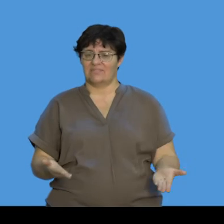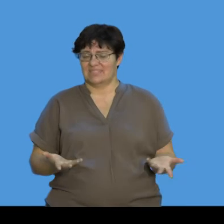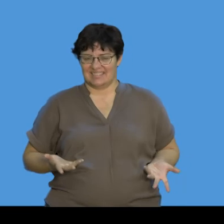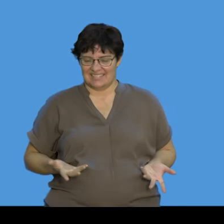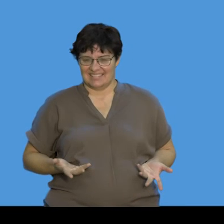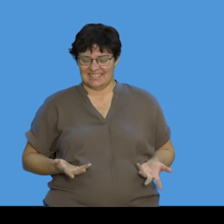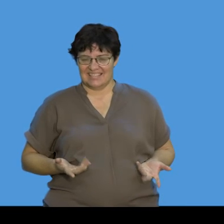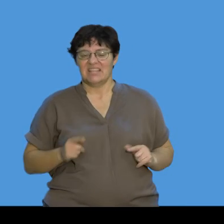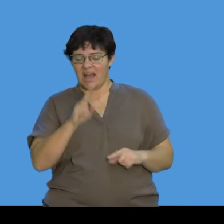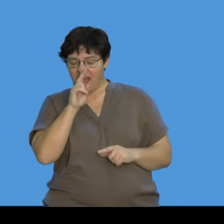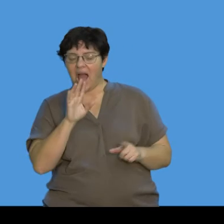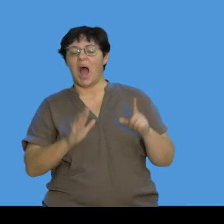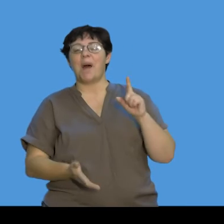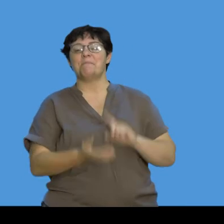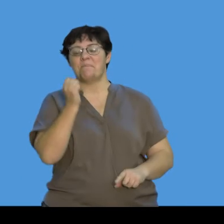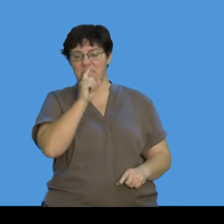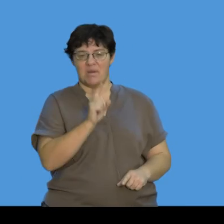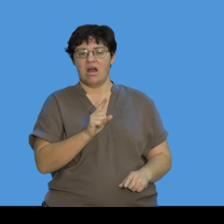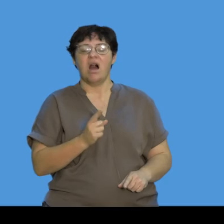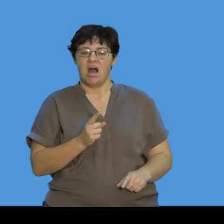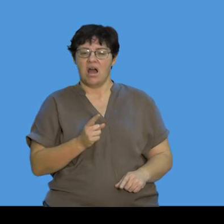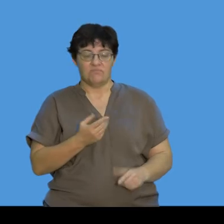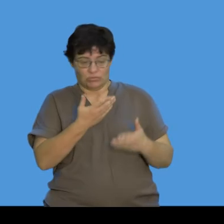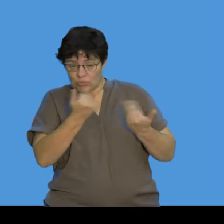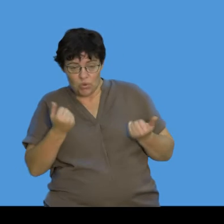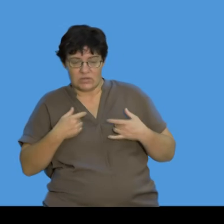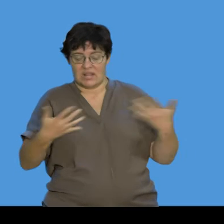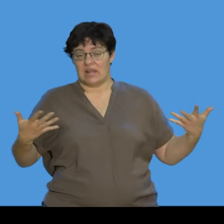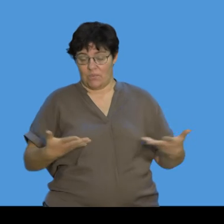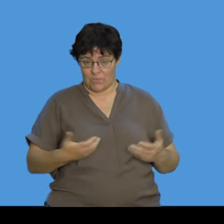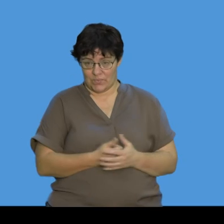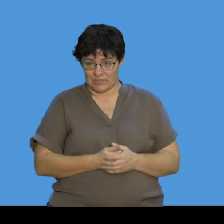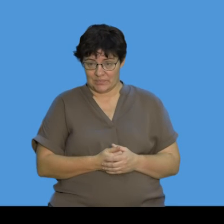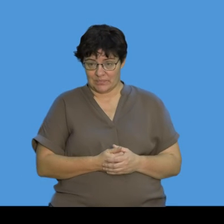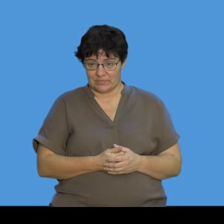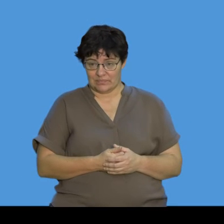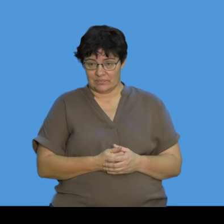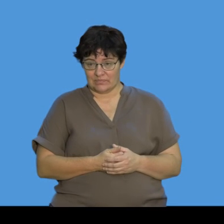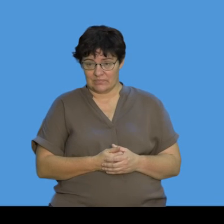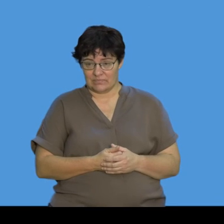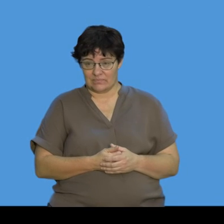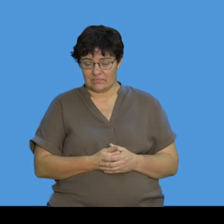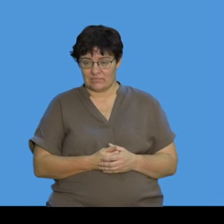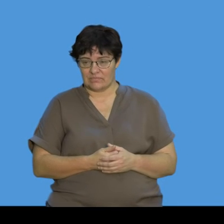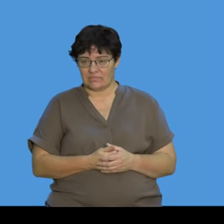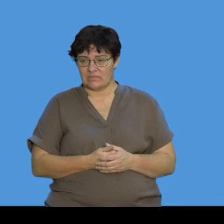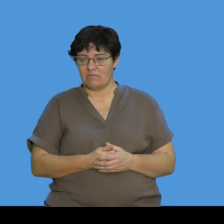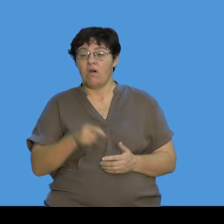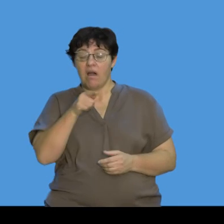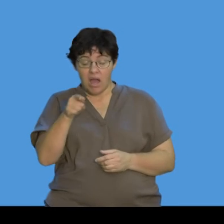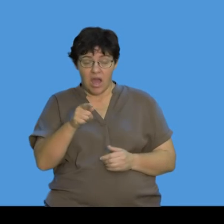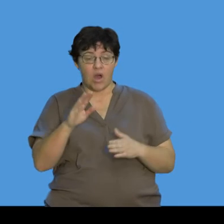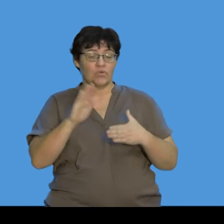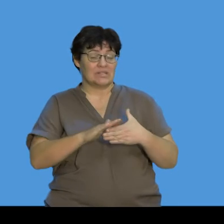remaining. So you see, that's how you can just gauge yourself if you don't know where to start. Now, lastly, let me just give you